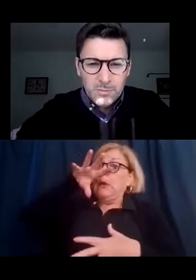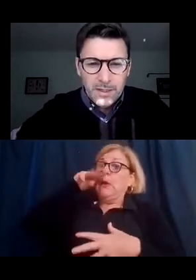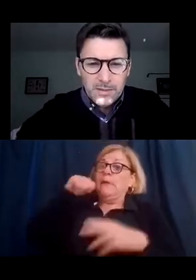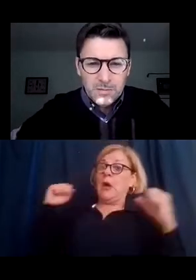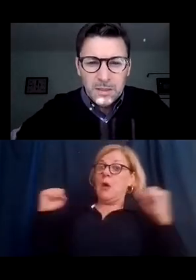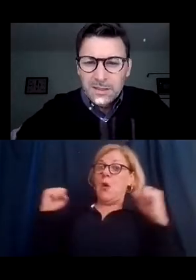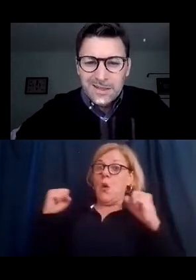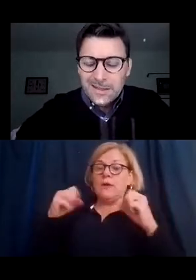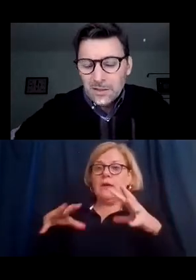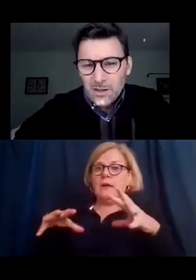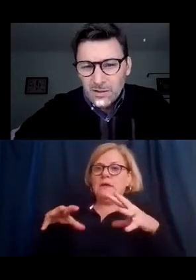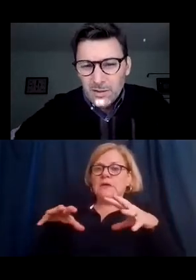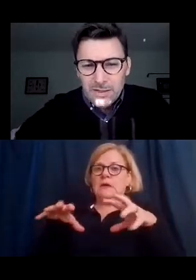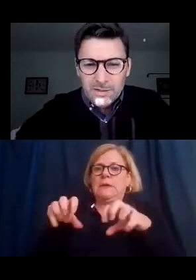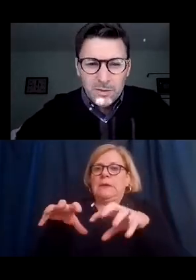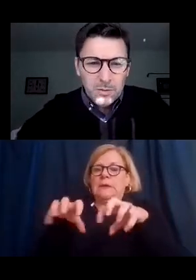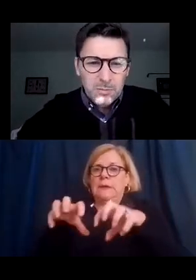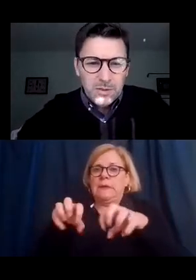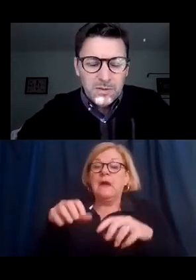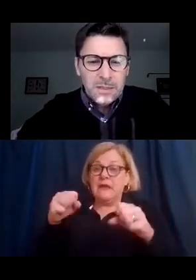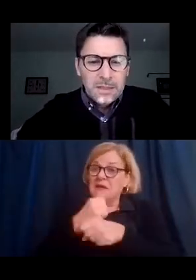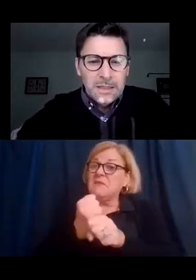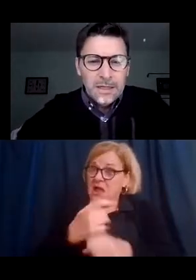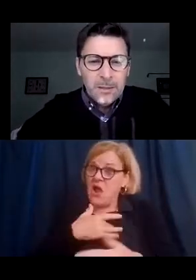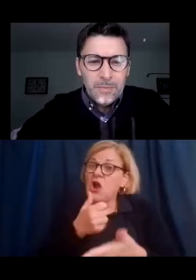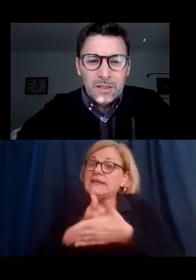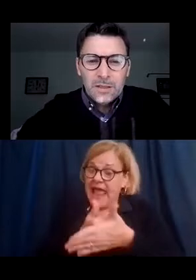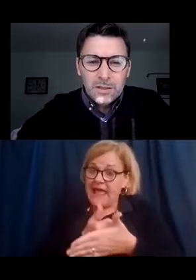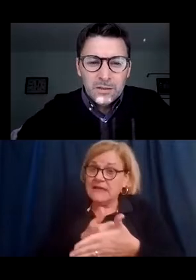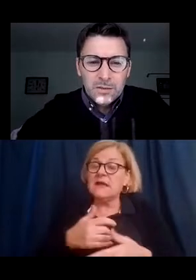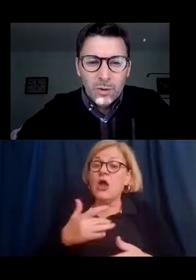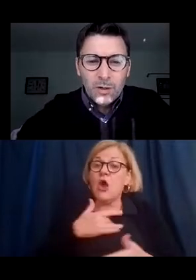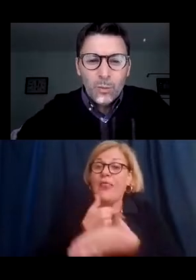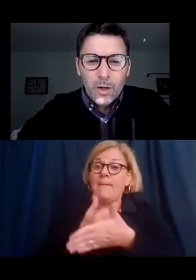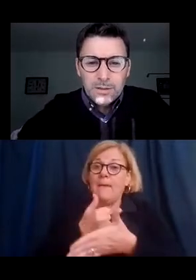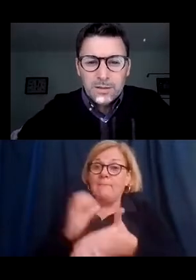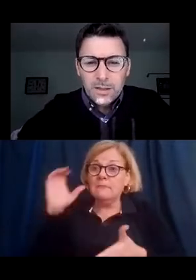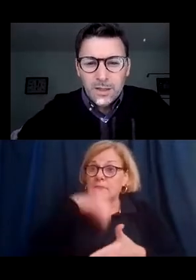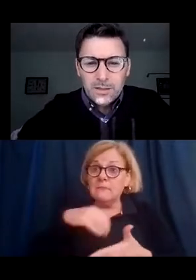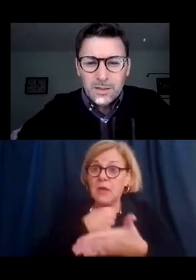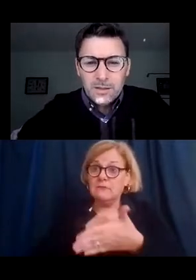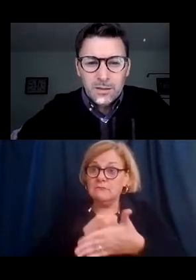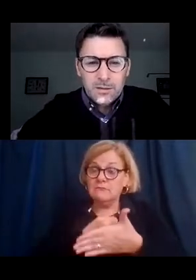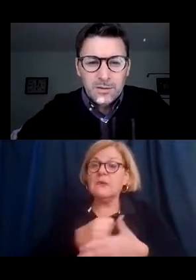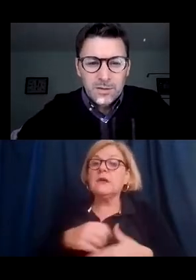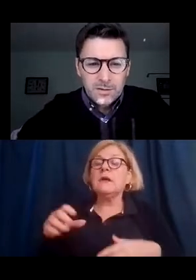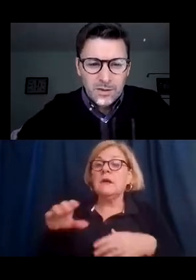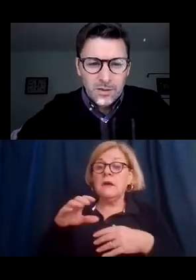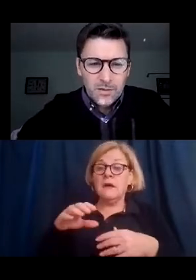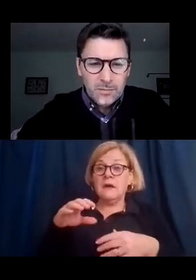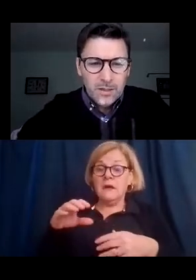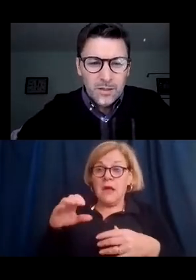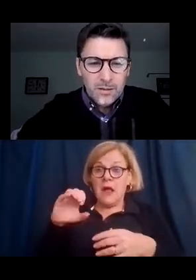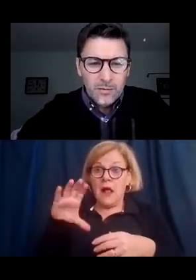to vasospasm, and that can cause heart attacks or arrhythmias. It can lead to unwanted clotting inside the artery, such